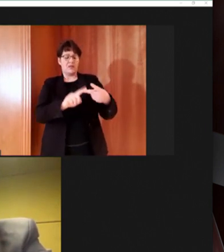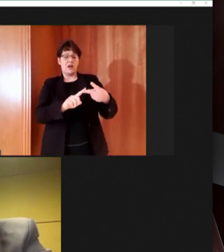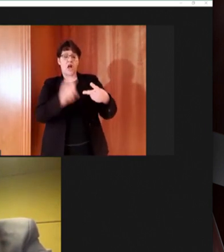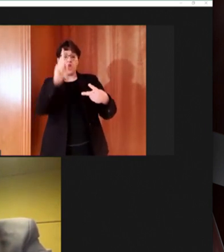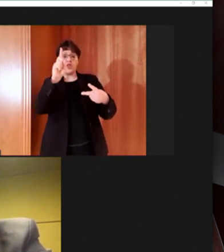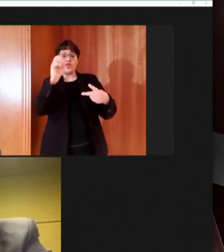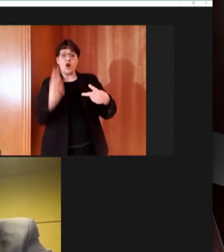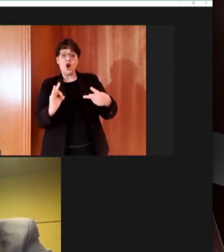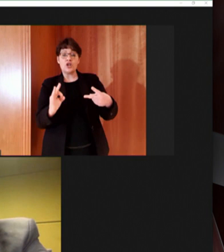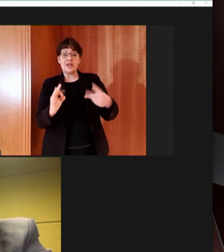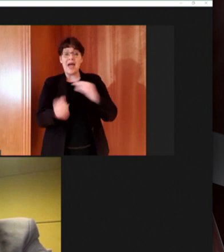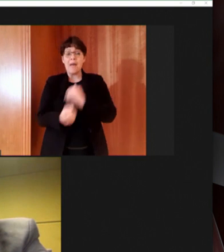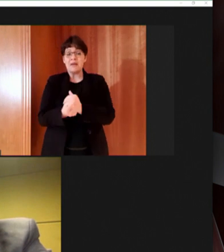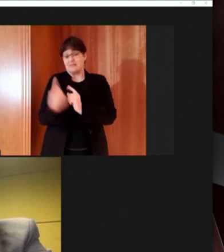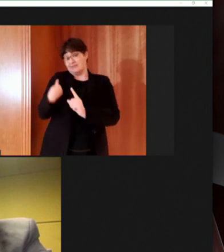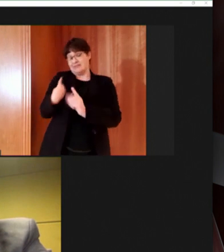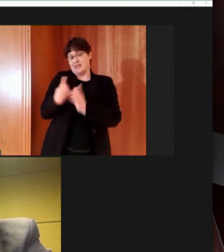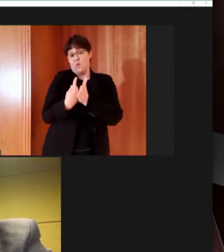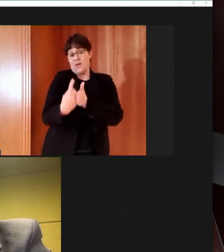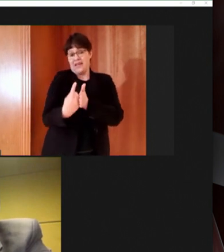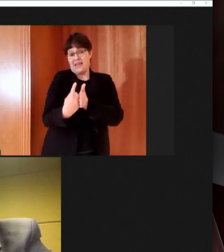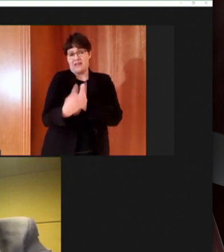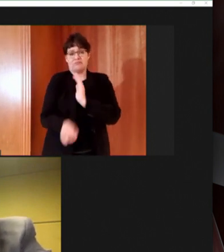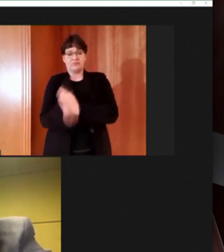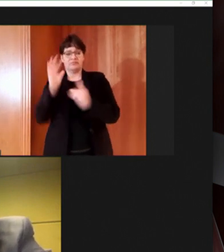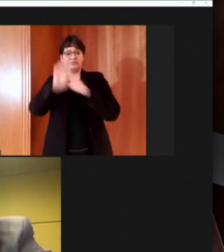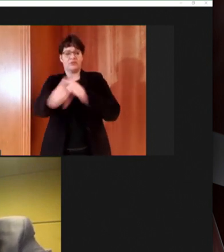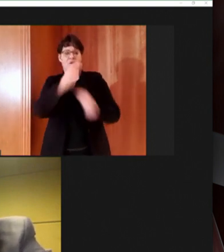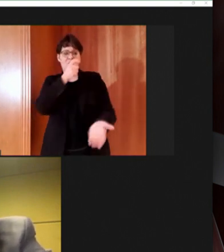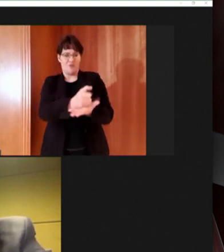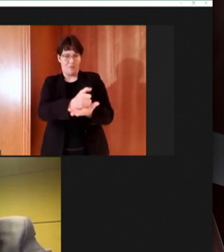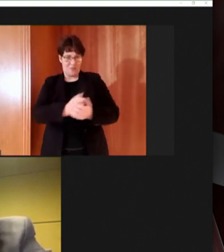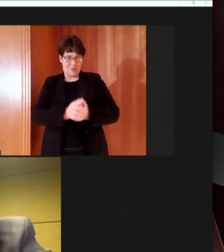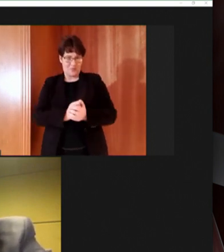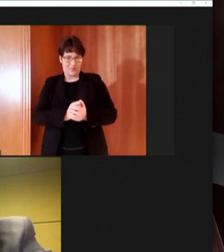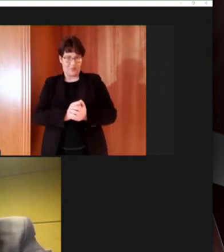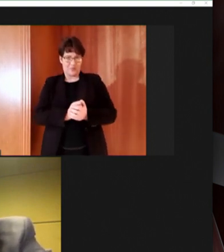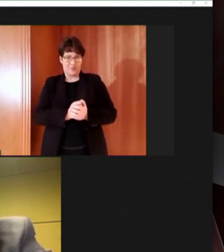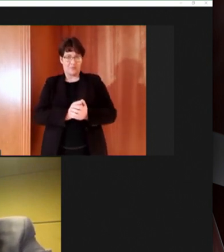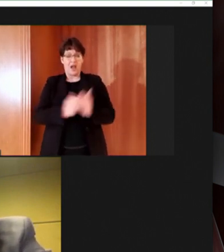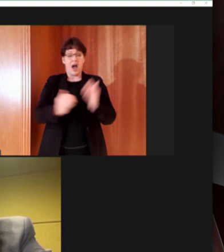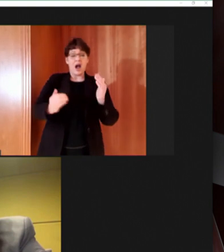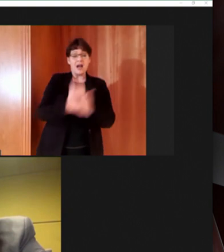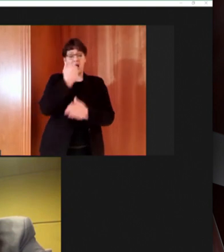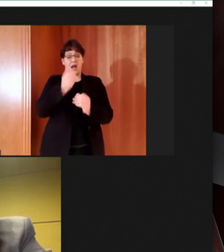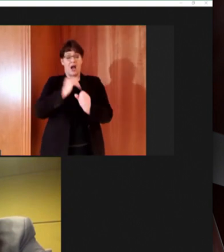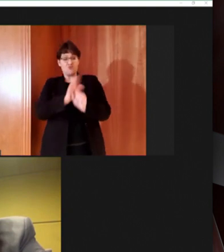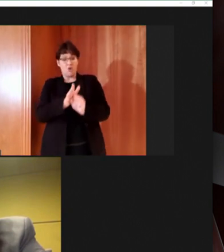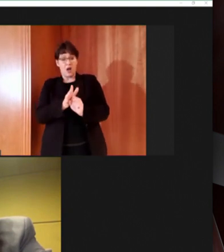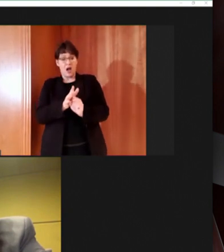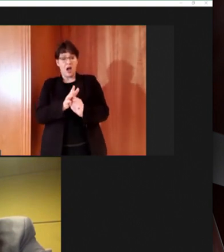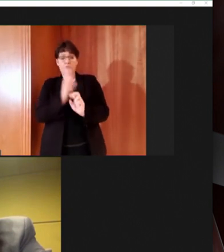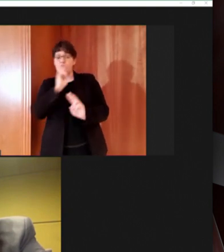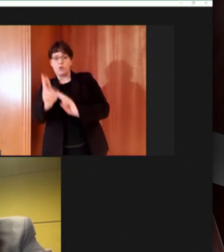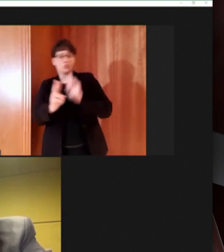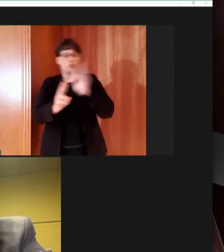recorded just in the last week. New cases are being reported